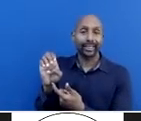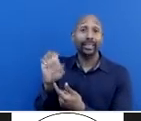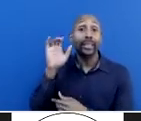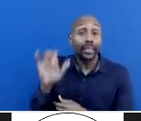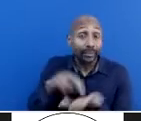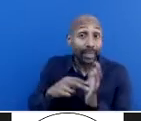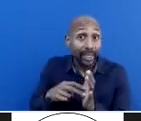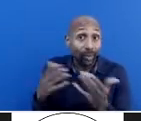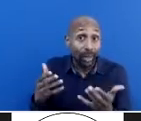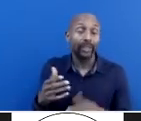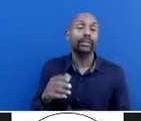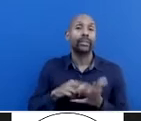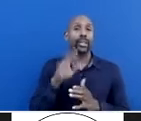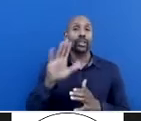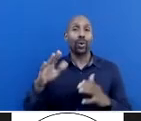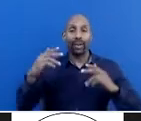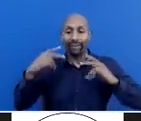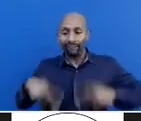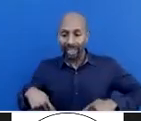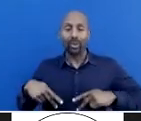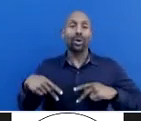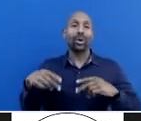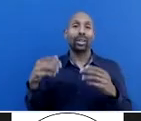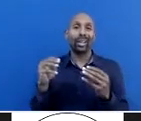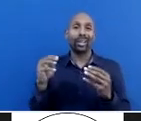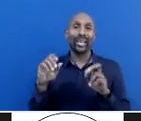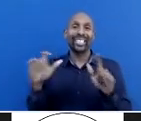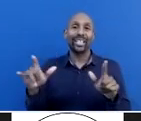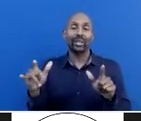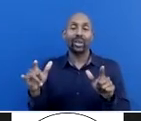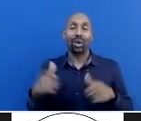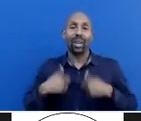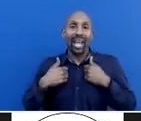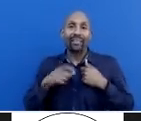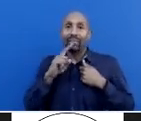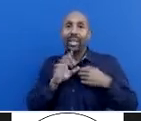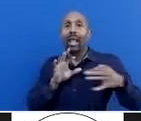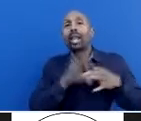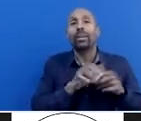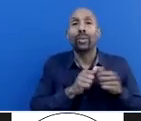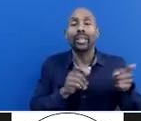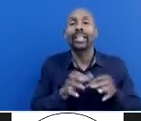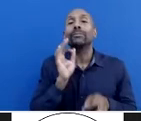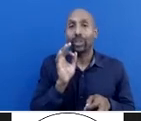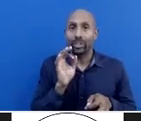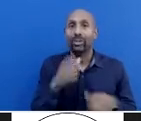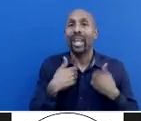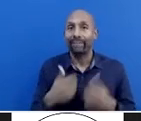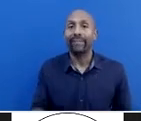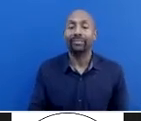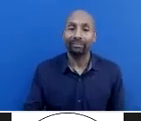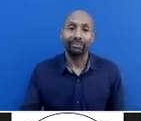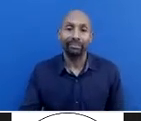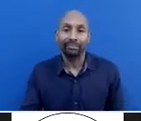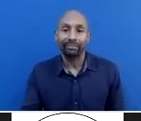physical, material life tethered to your spiritual